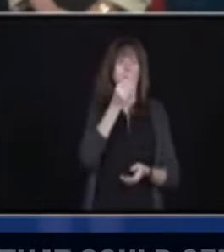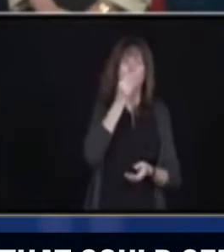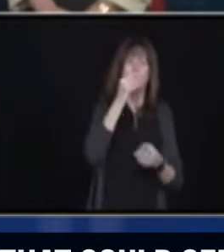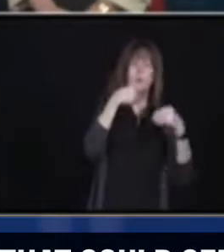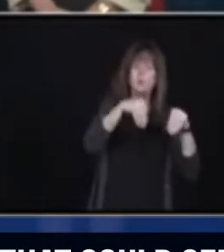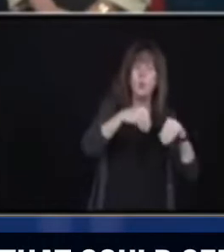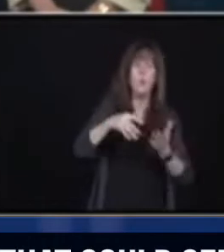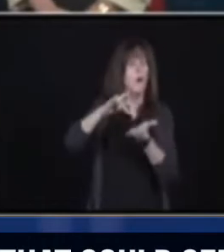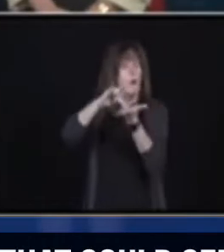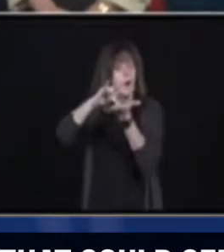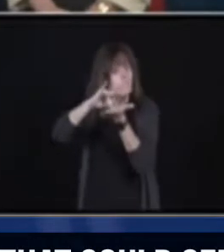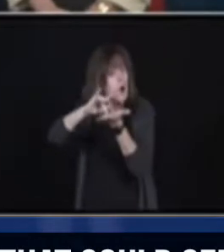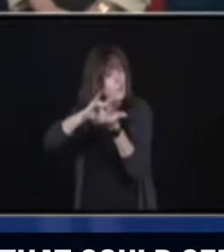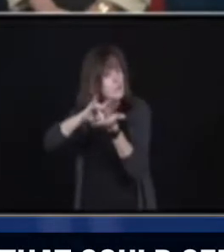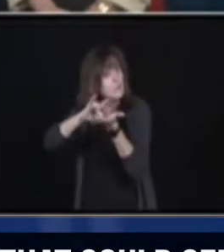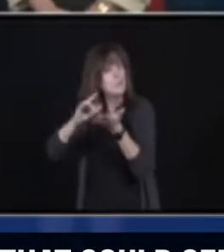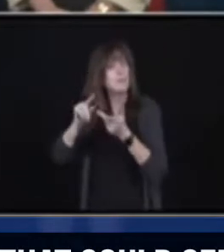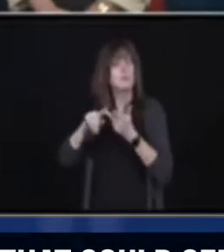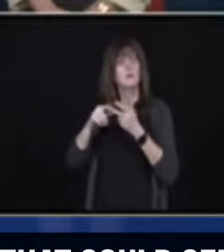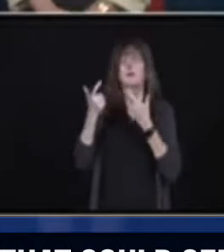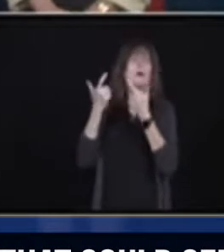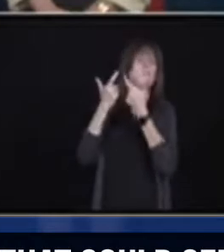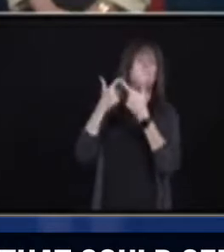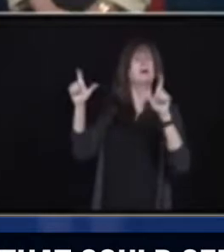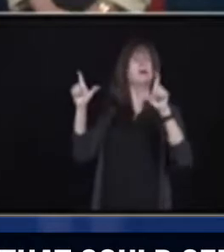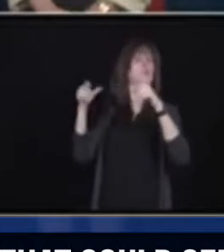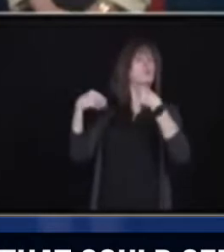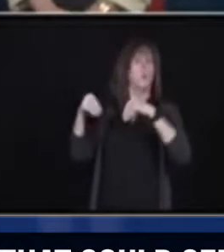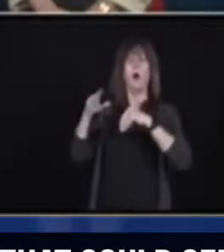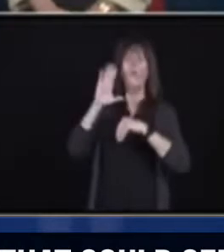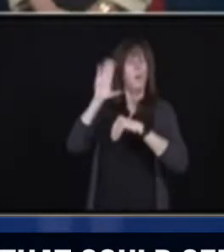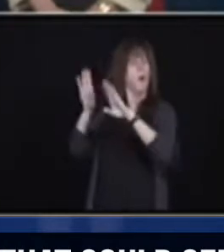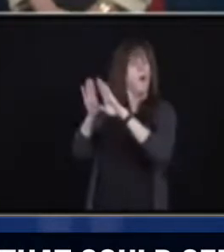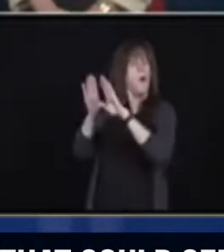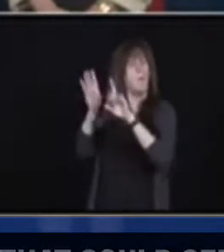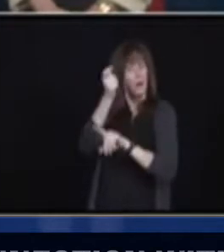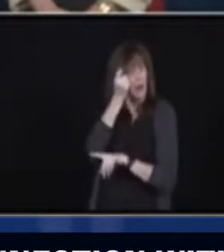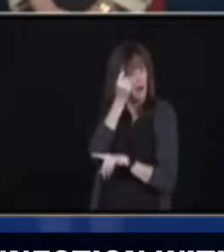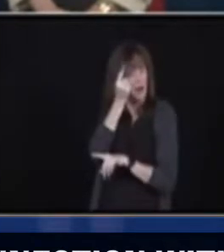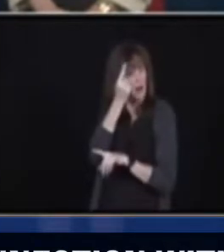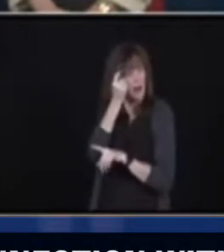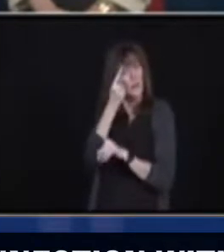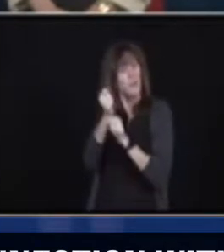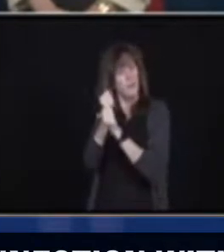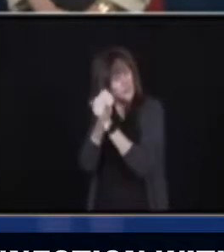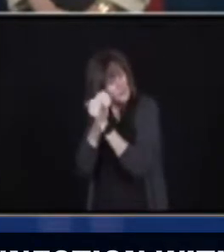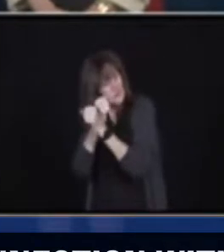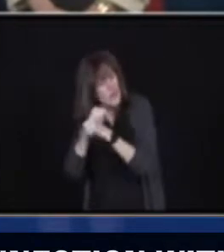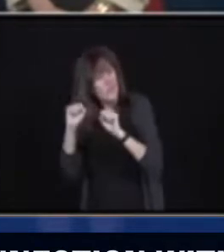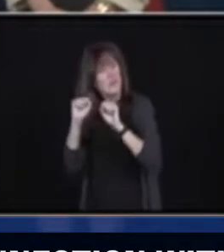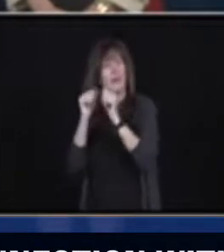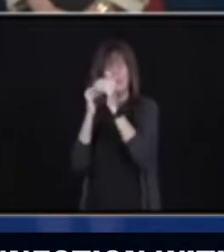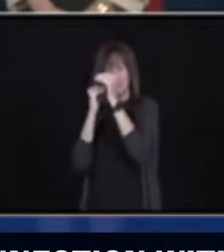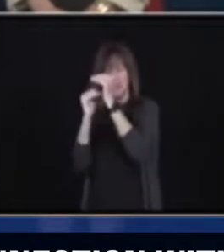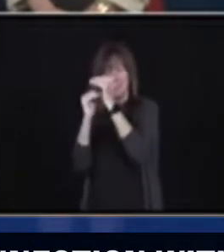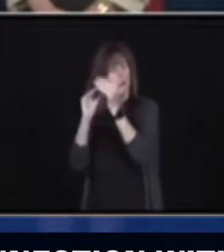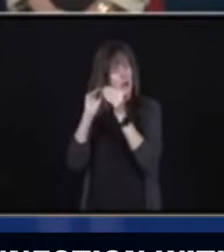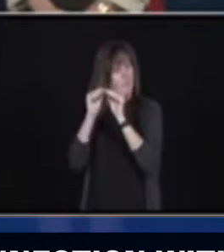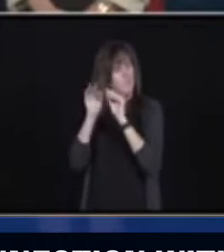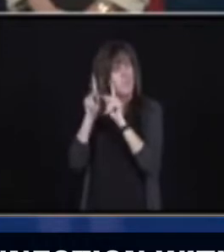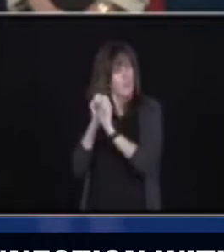will remain open safely with capacity limits to make sure you can access all the goods you need.